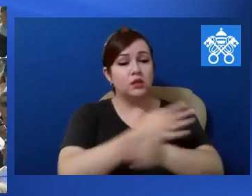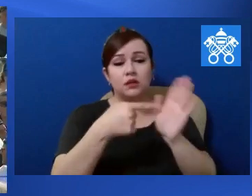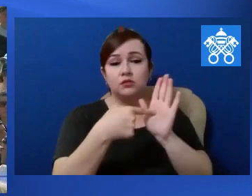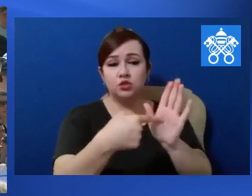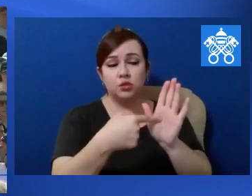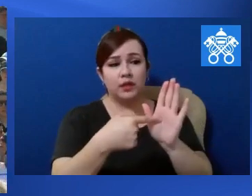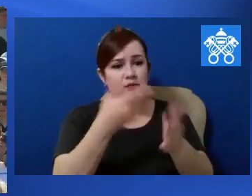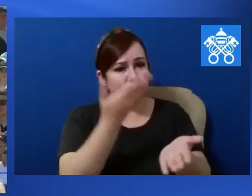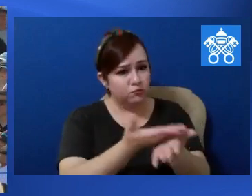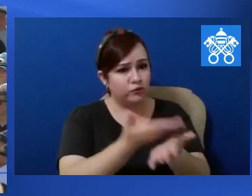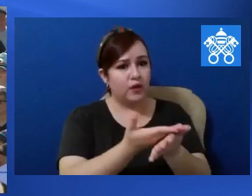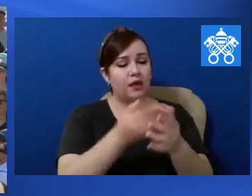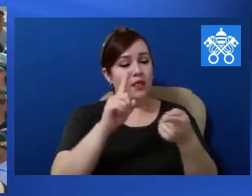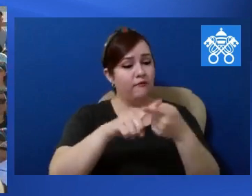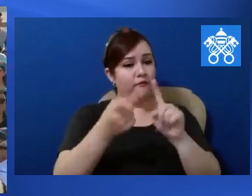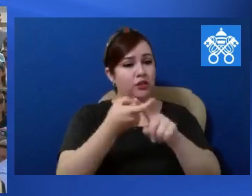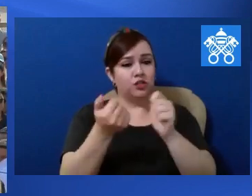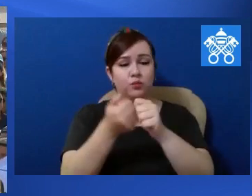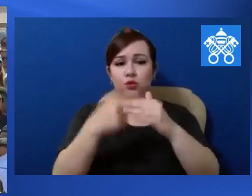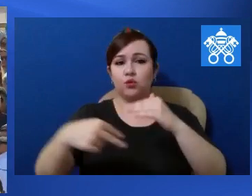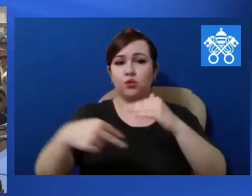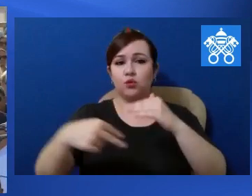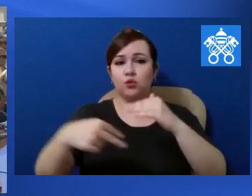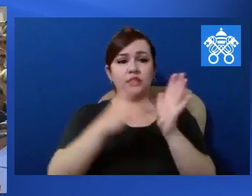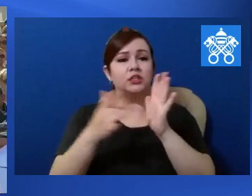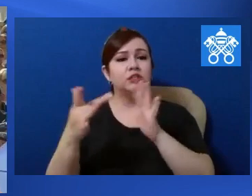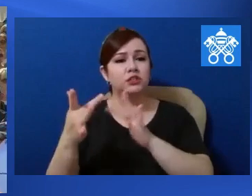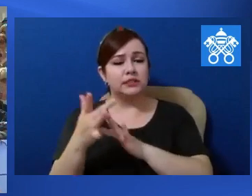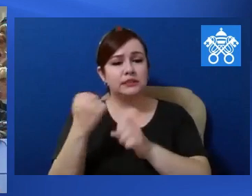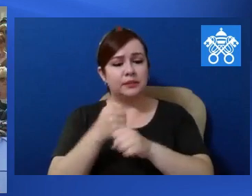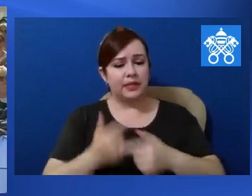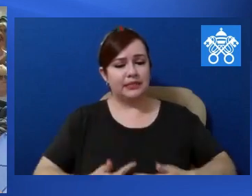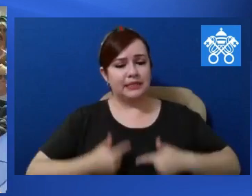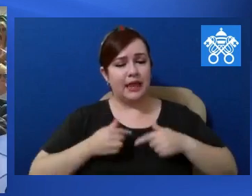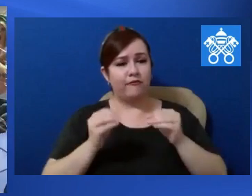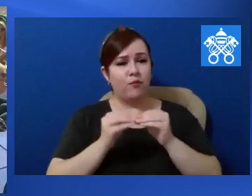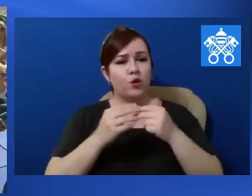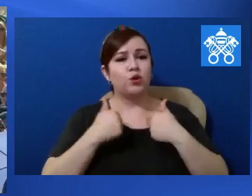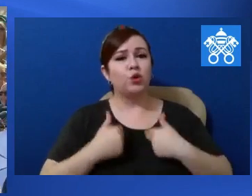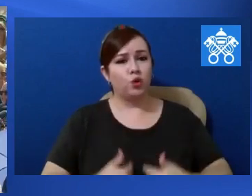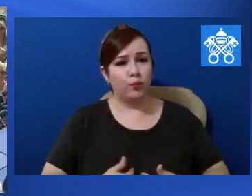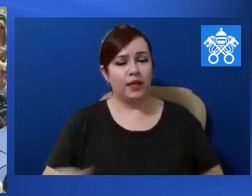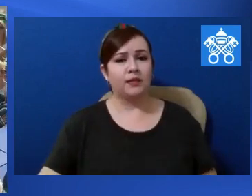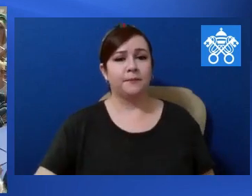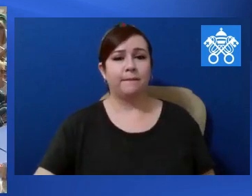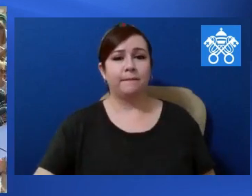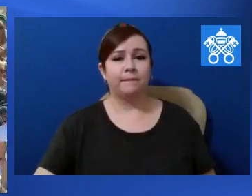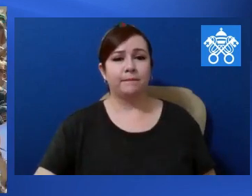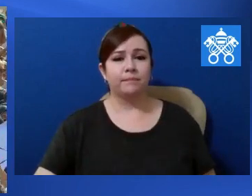them how friendship with the risen Jesus expands the heart and makes life more